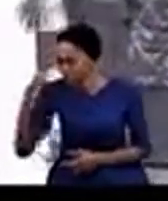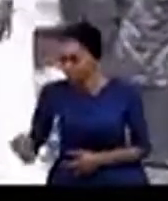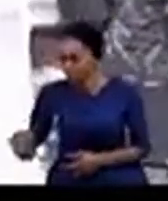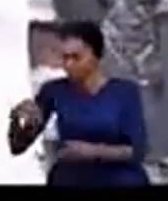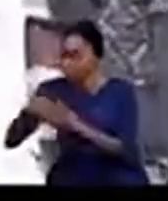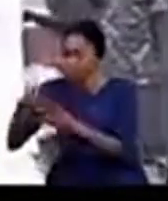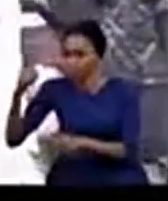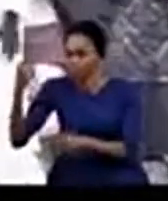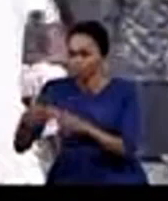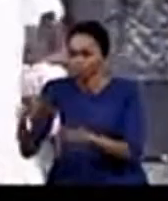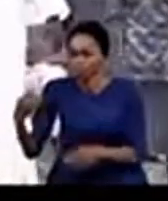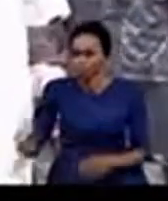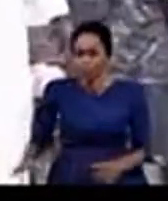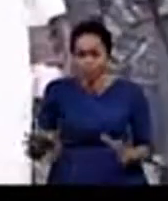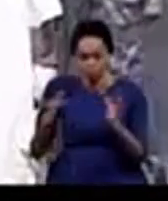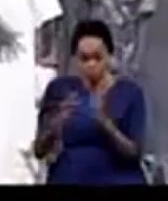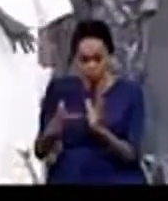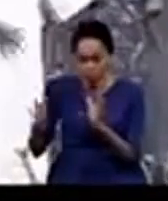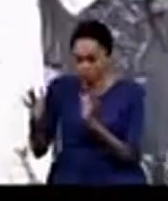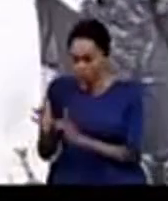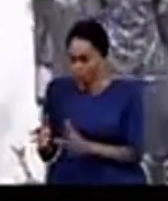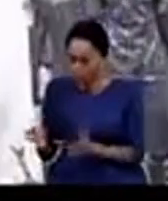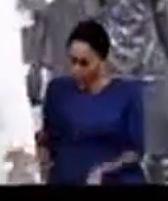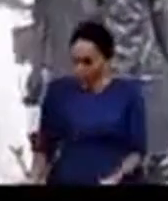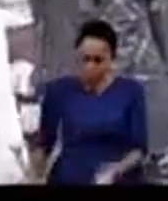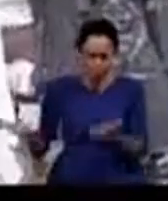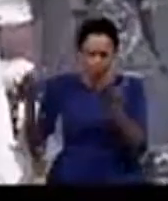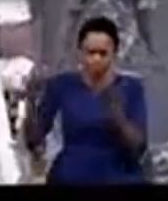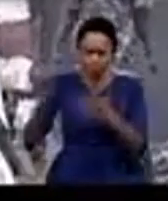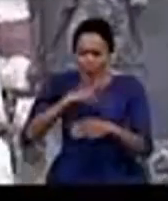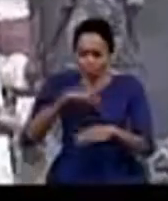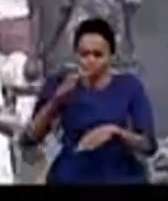name of Jesus, rise up and walk.